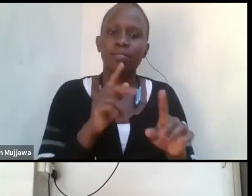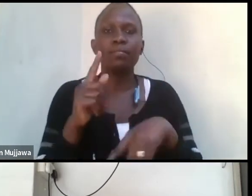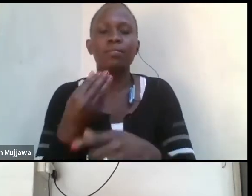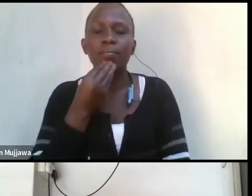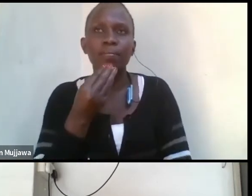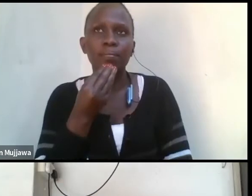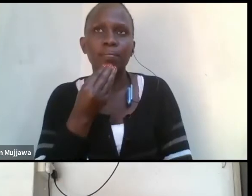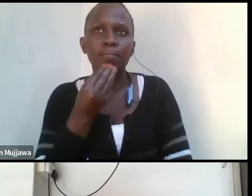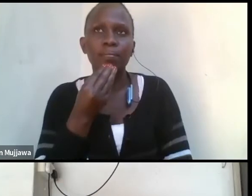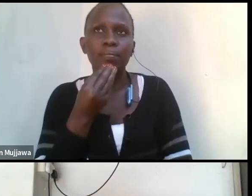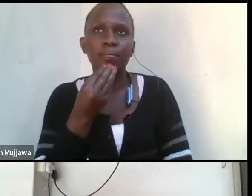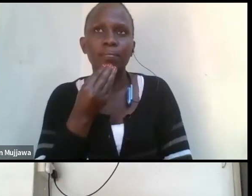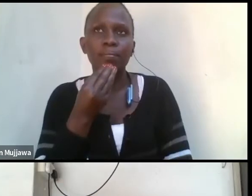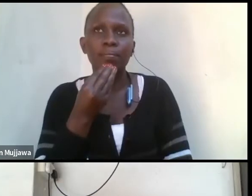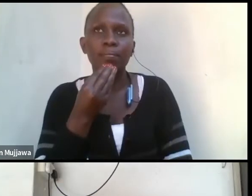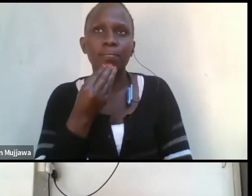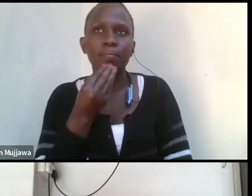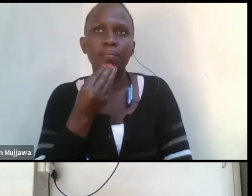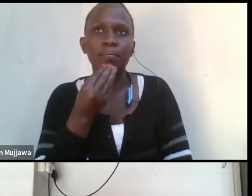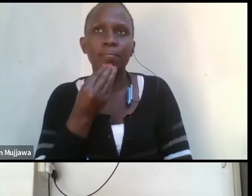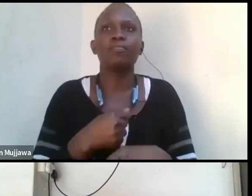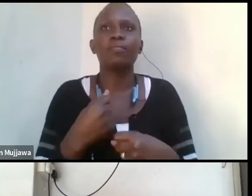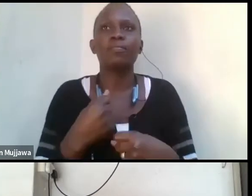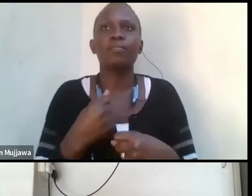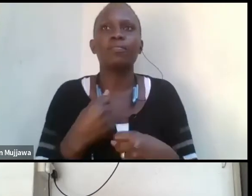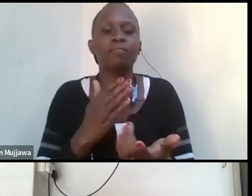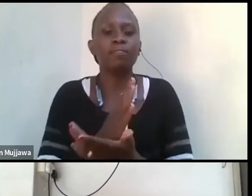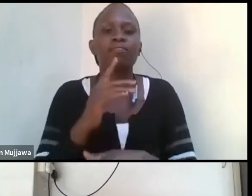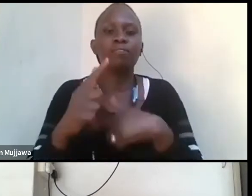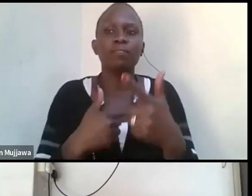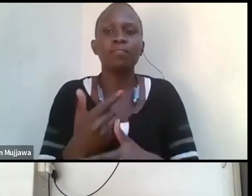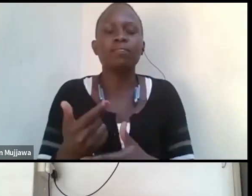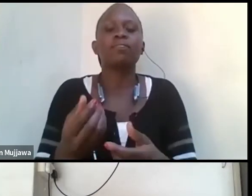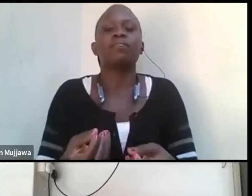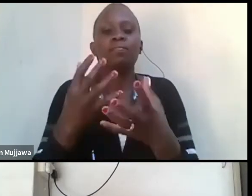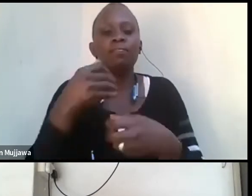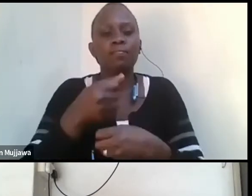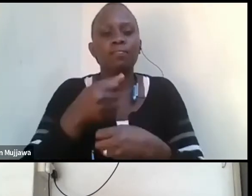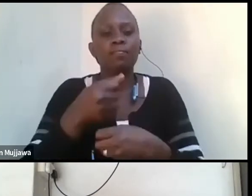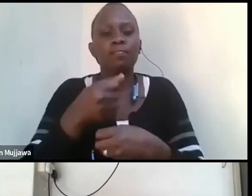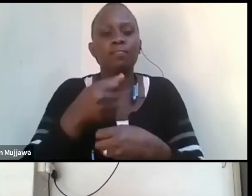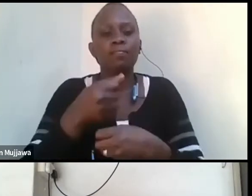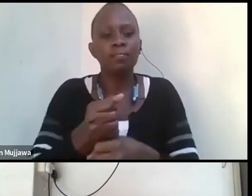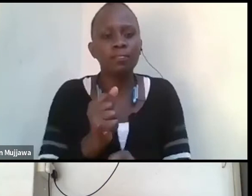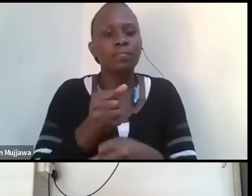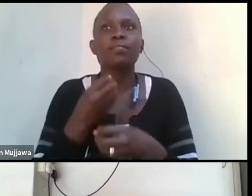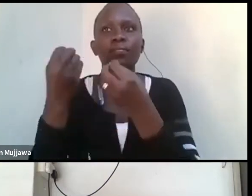So from the agriculture sector, we have continued to produce and we are supplying.